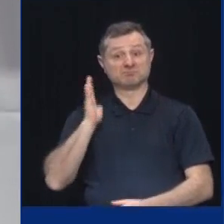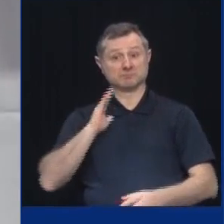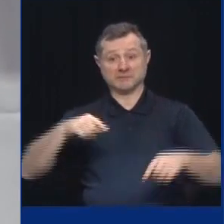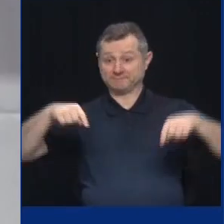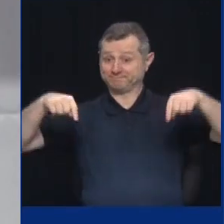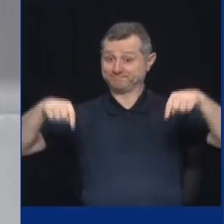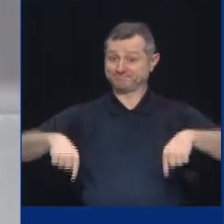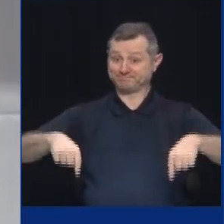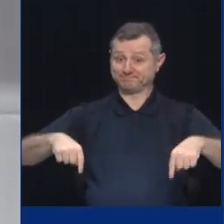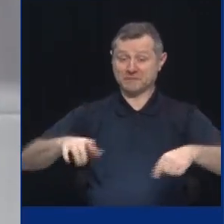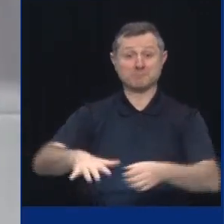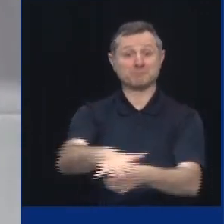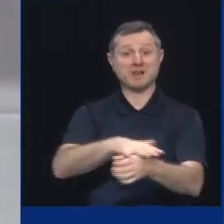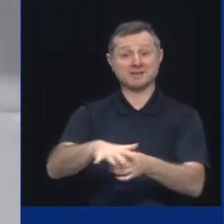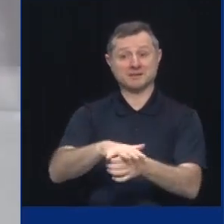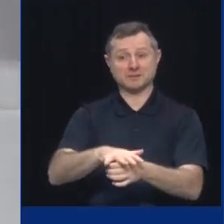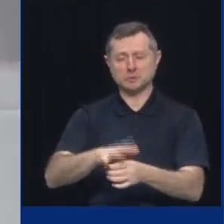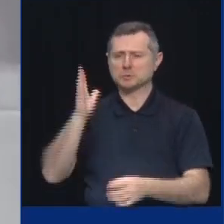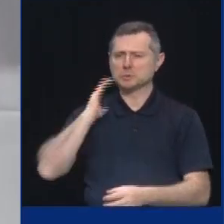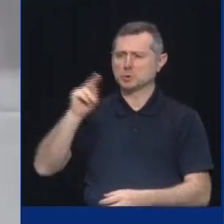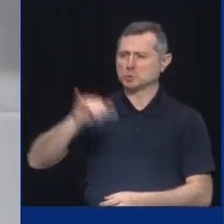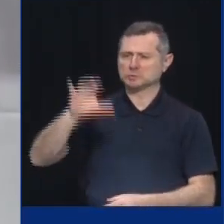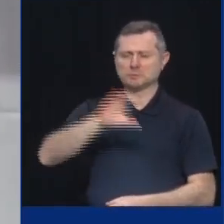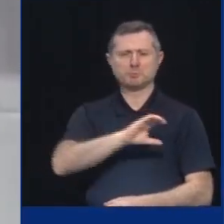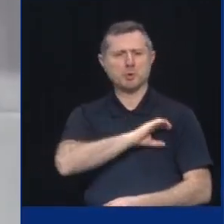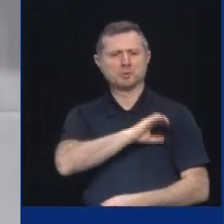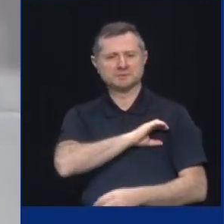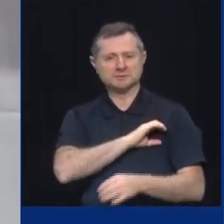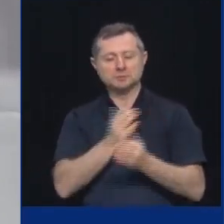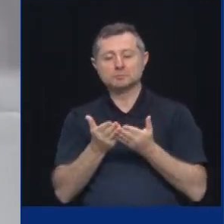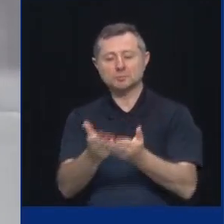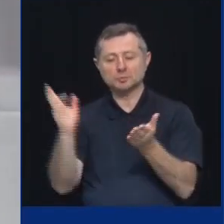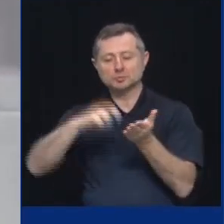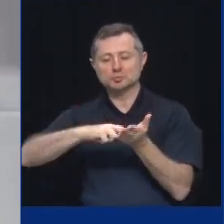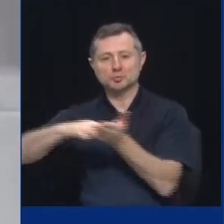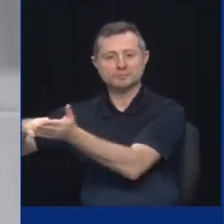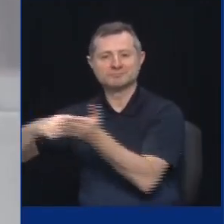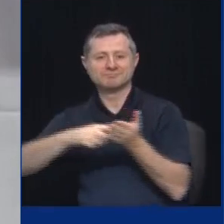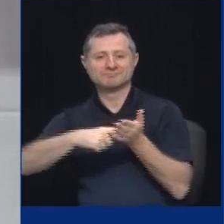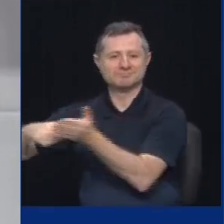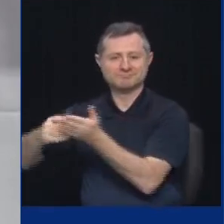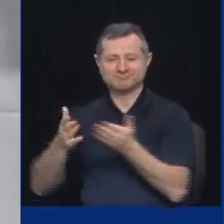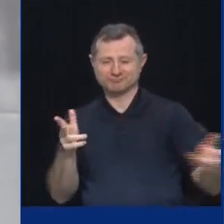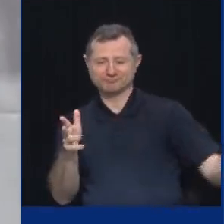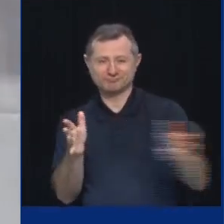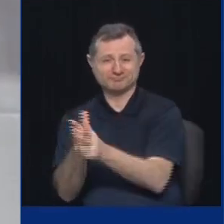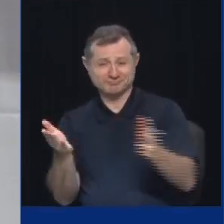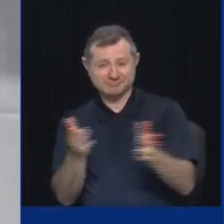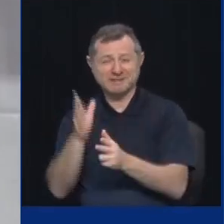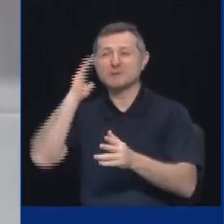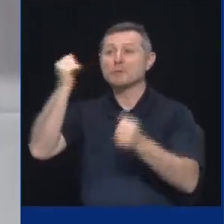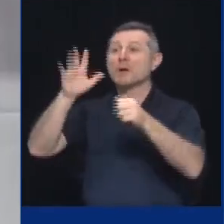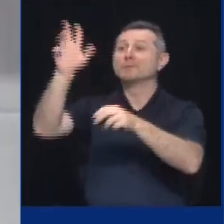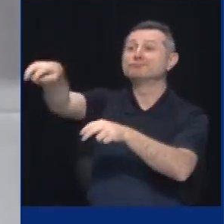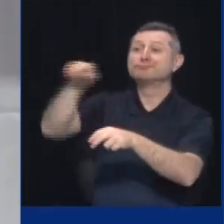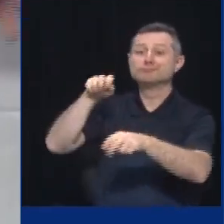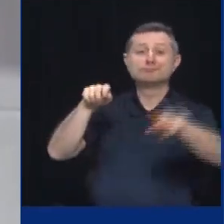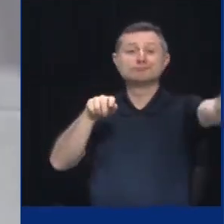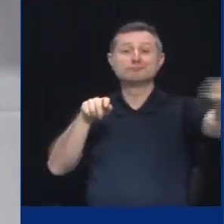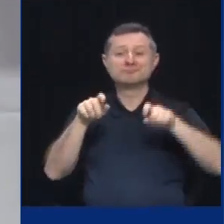pound. This was where you came when your car got towed. It was a metal